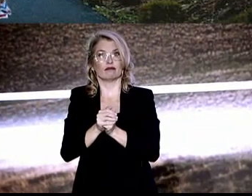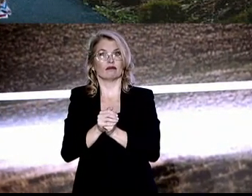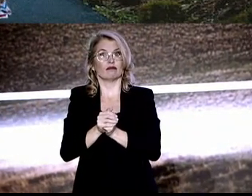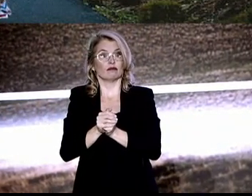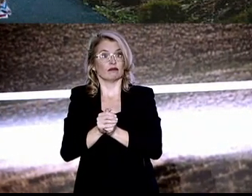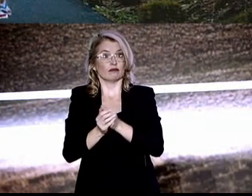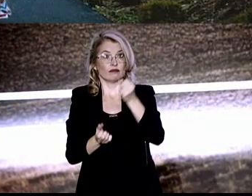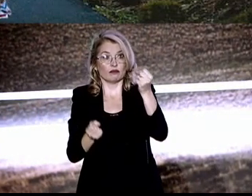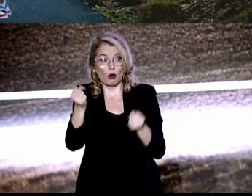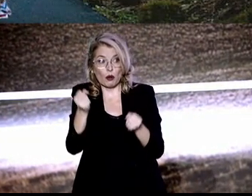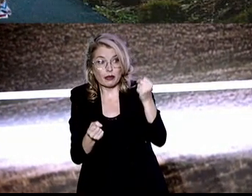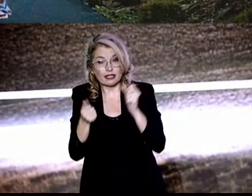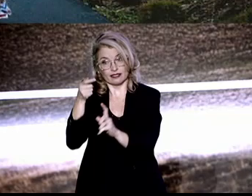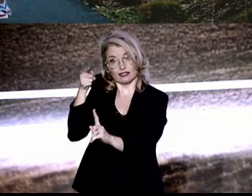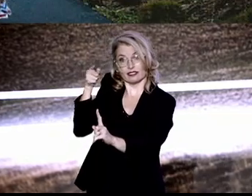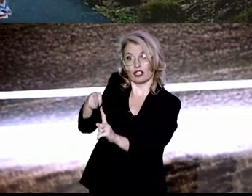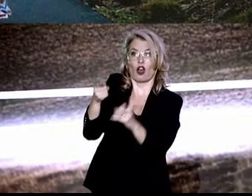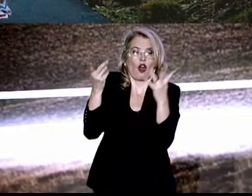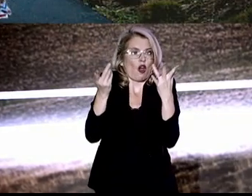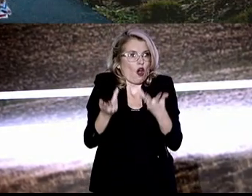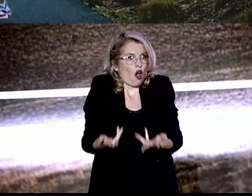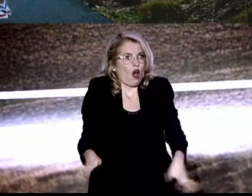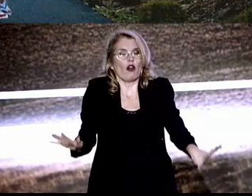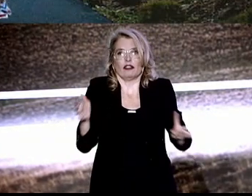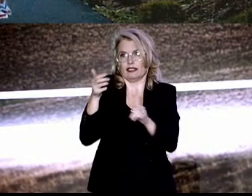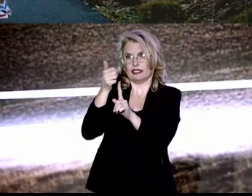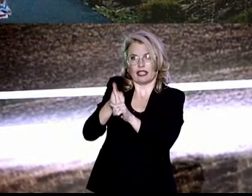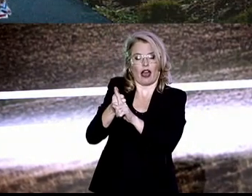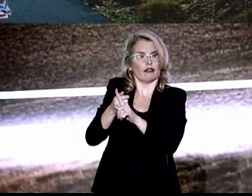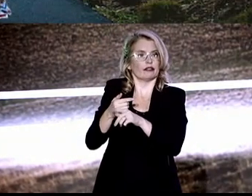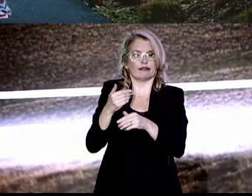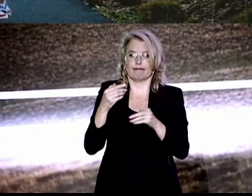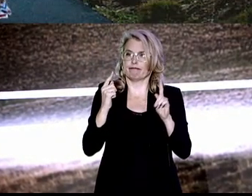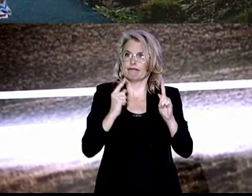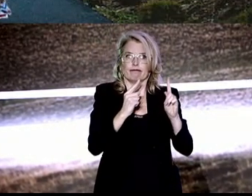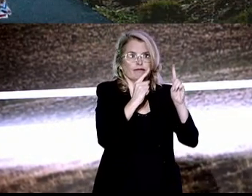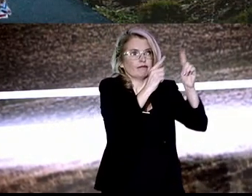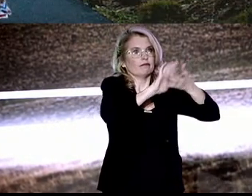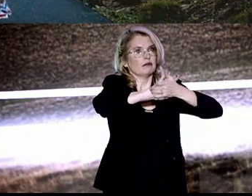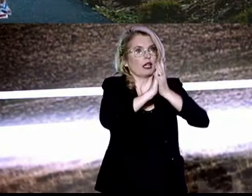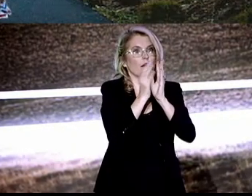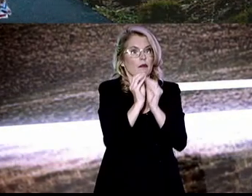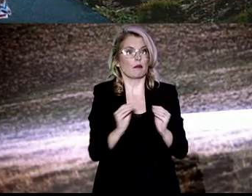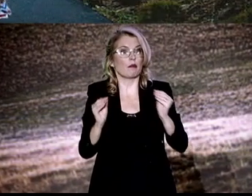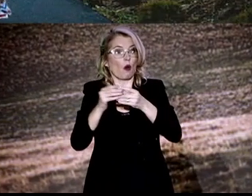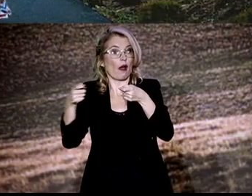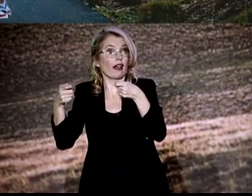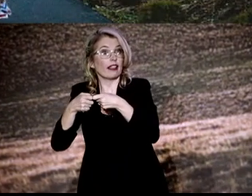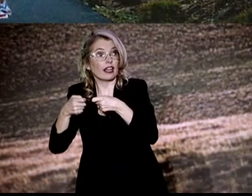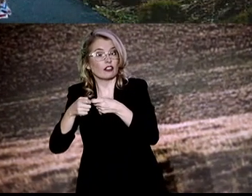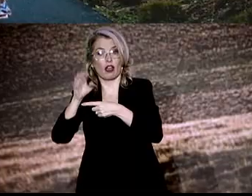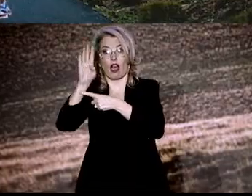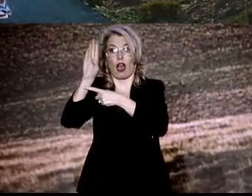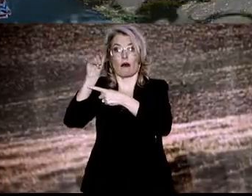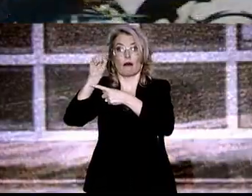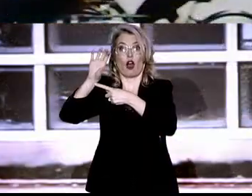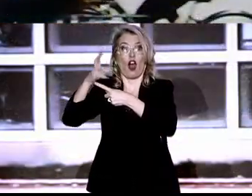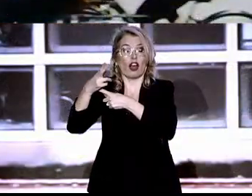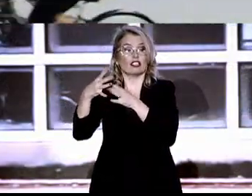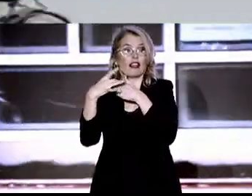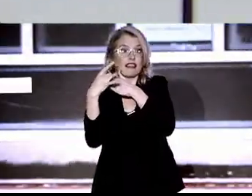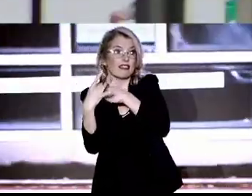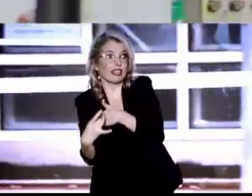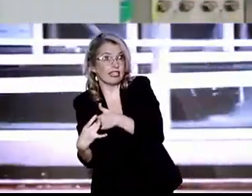Mobility in particular is already well on its way to becoming more electric, and Bosch is a leading